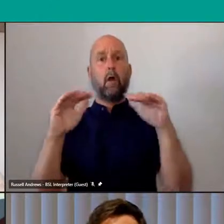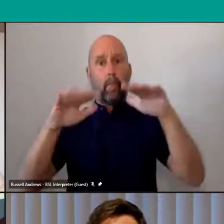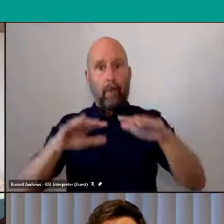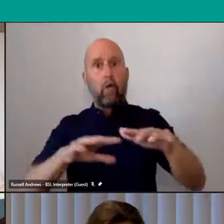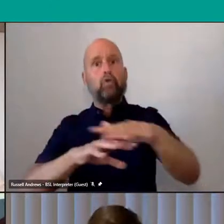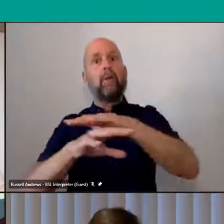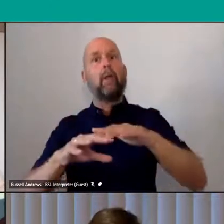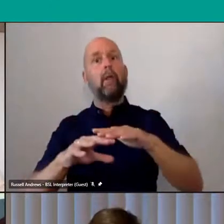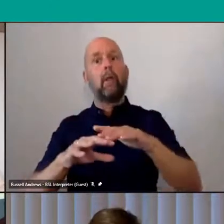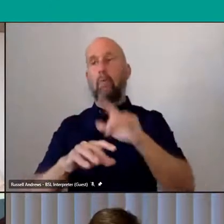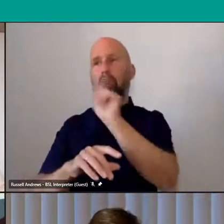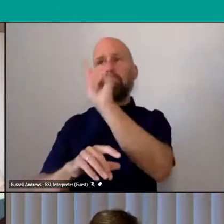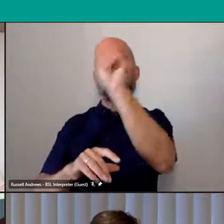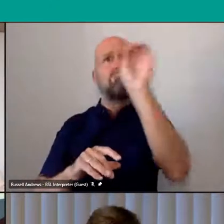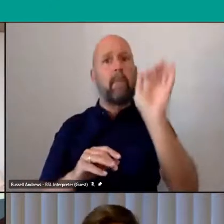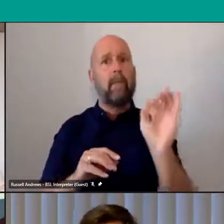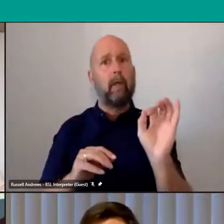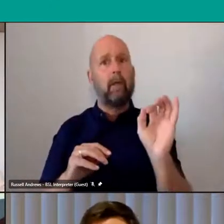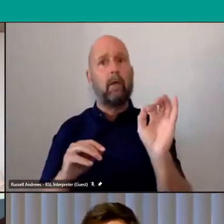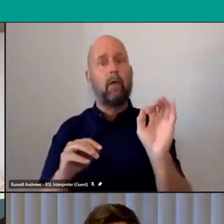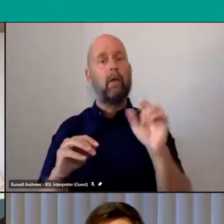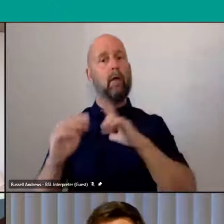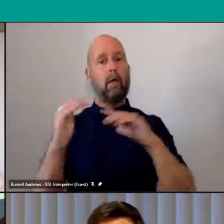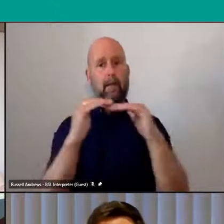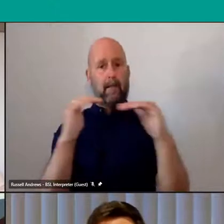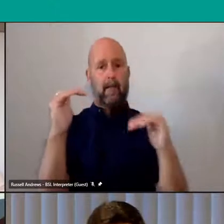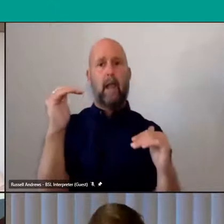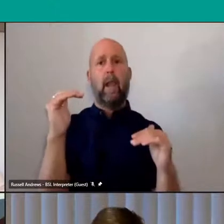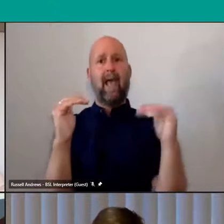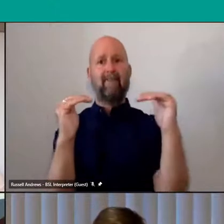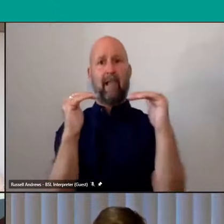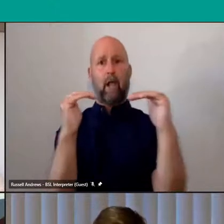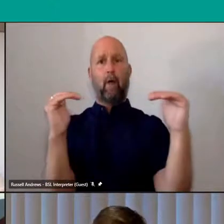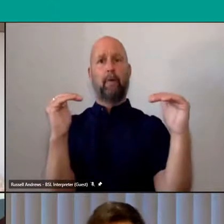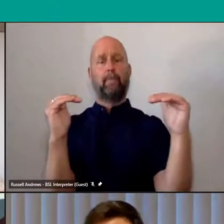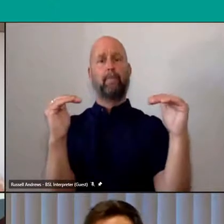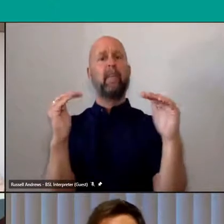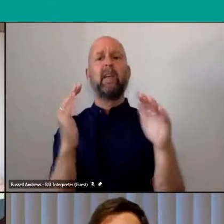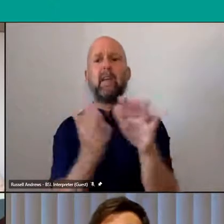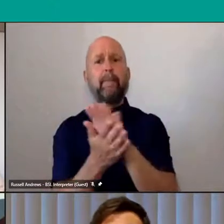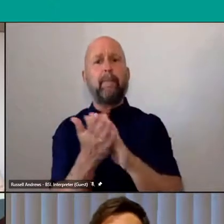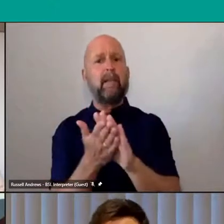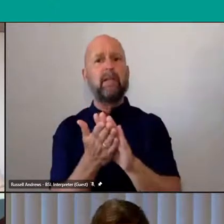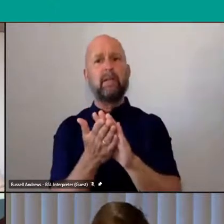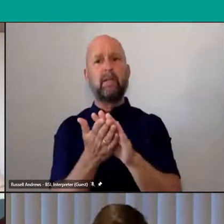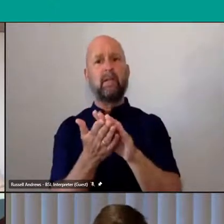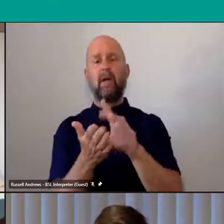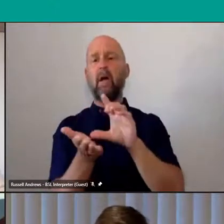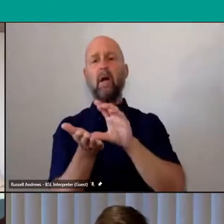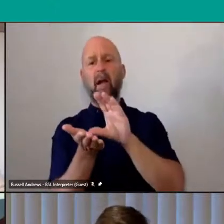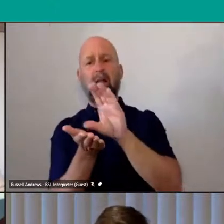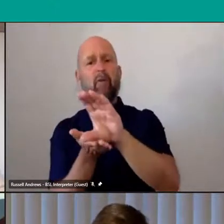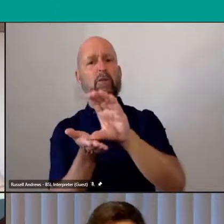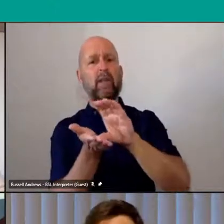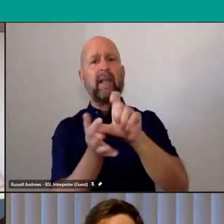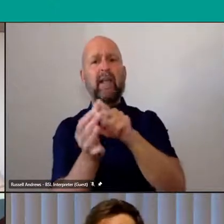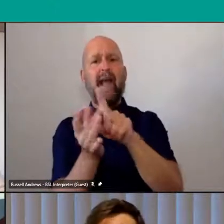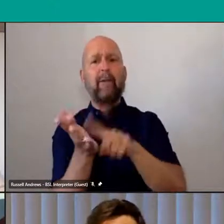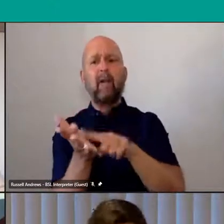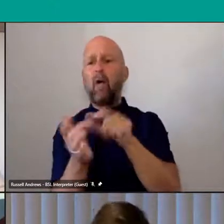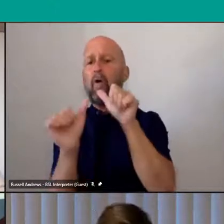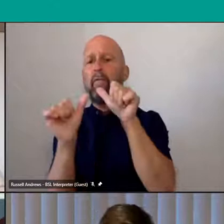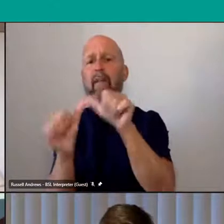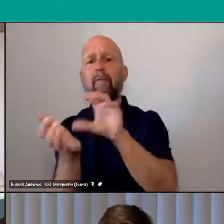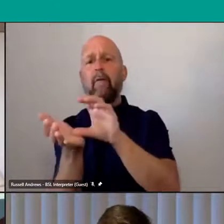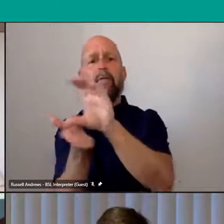produced. Leveling up cannot be about scattering a bit of capital funding to favoured places here and